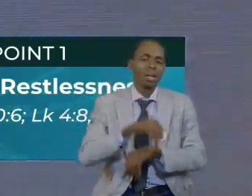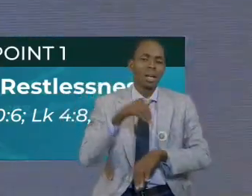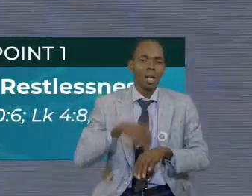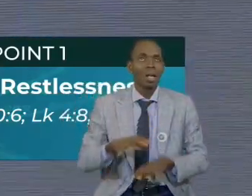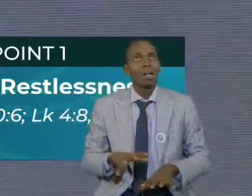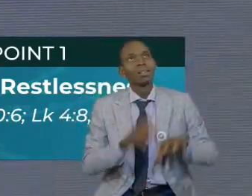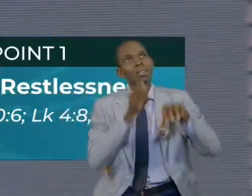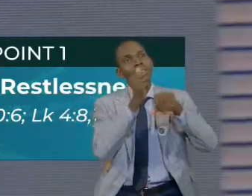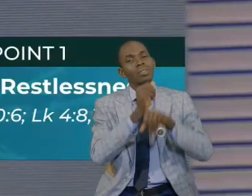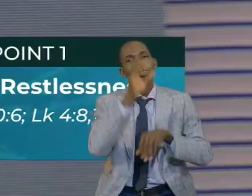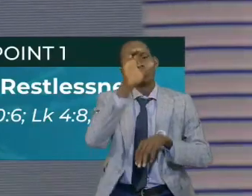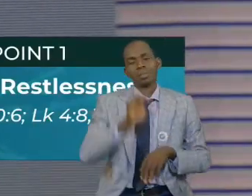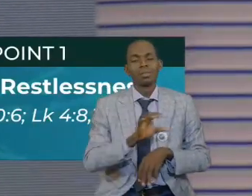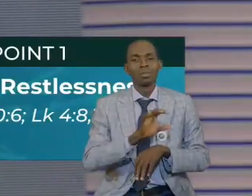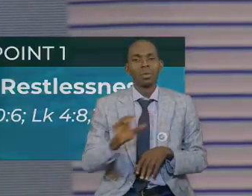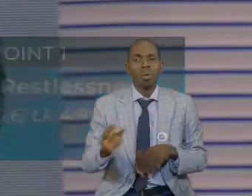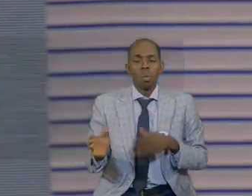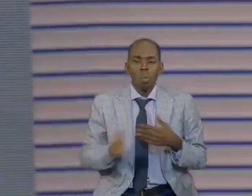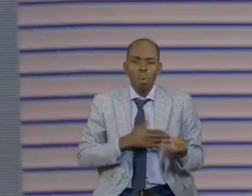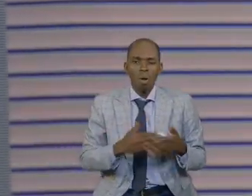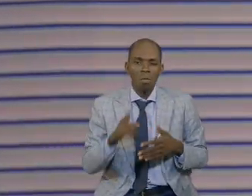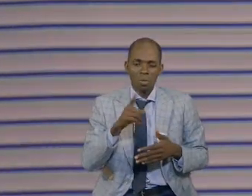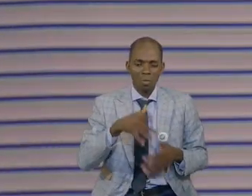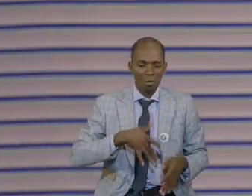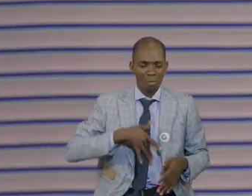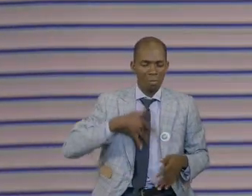Whatever you feel in your body,